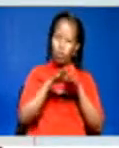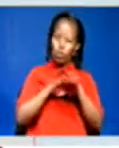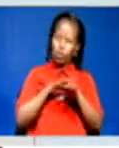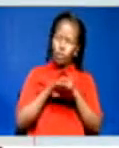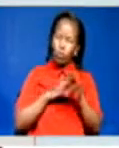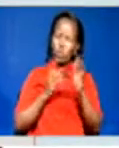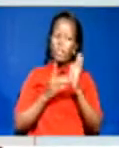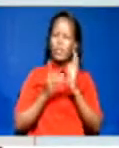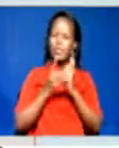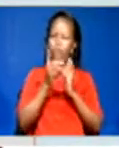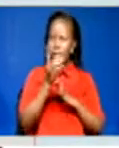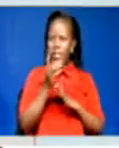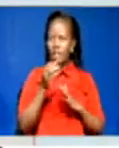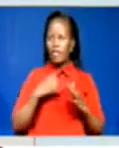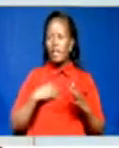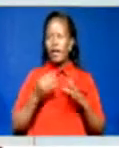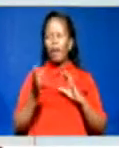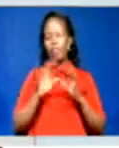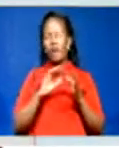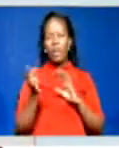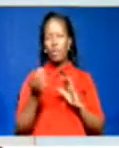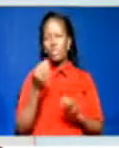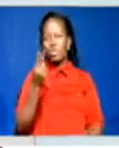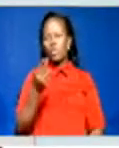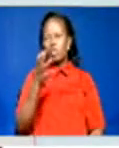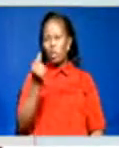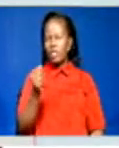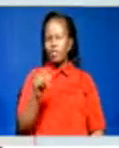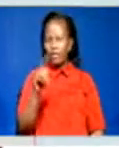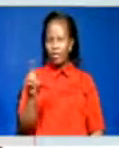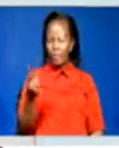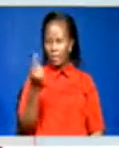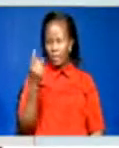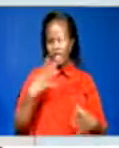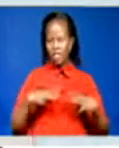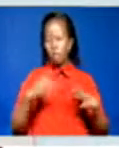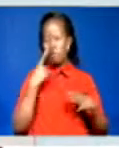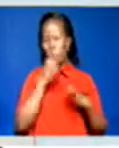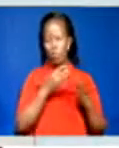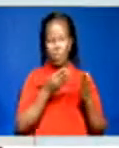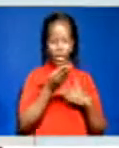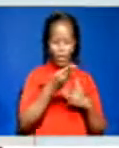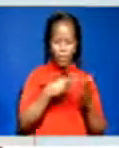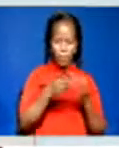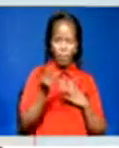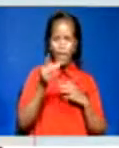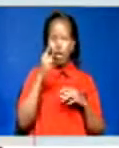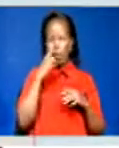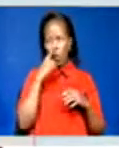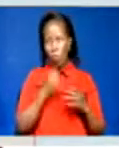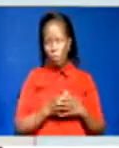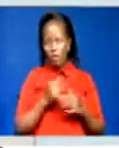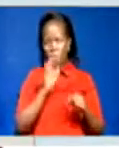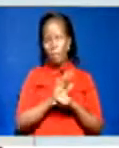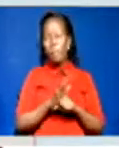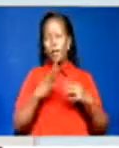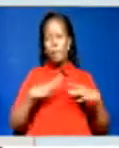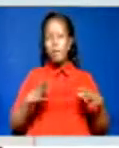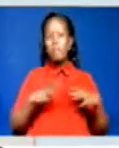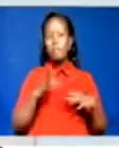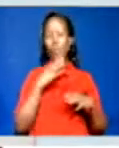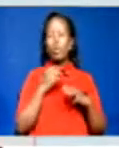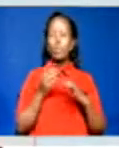like 25,000 mortgages in Kenya. Most people, from our experience, would like to develop their own houses. That's